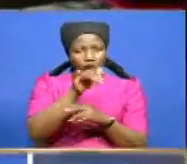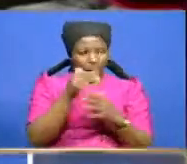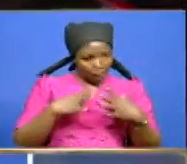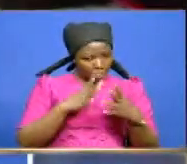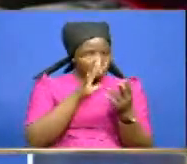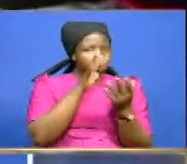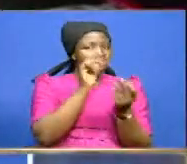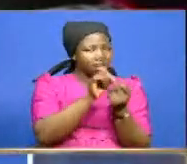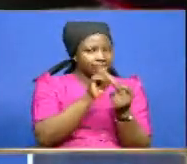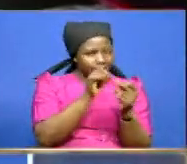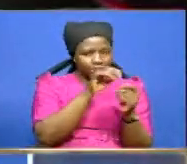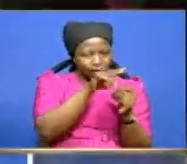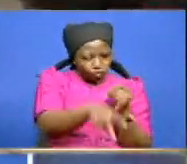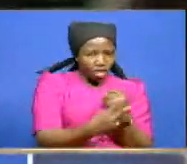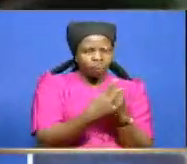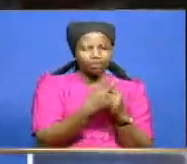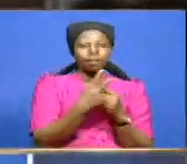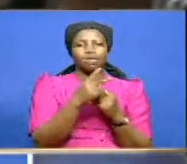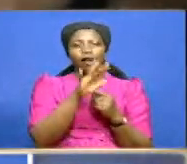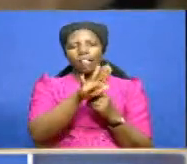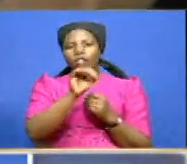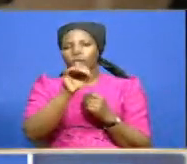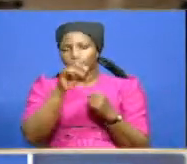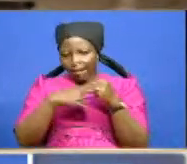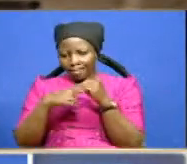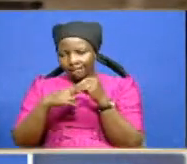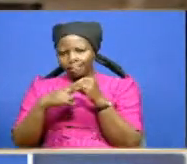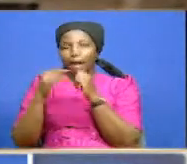of 2,507, bringing to